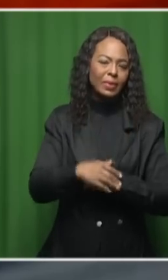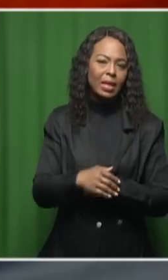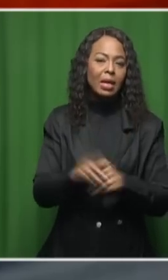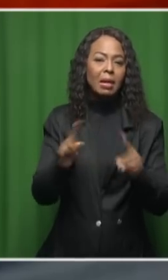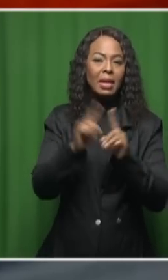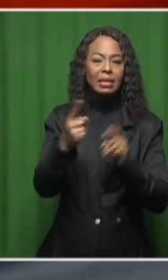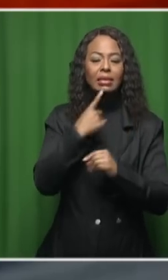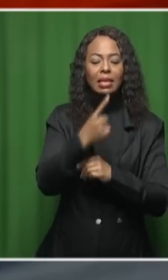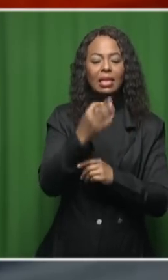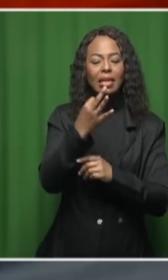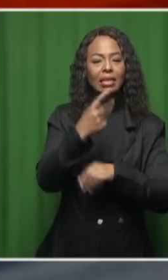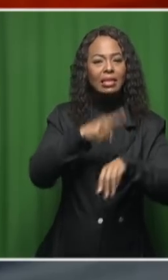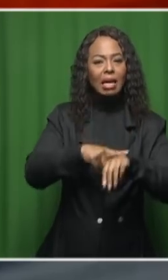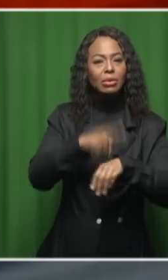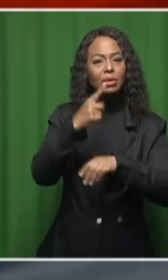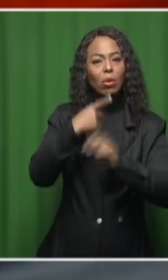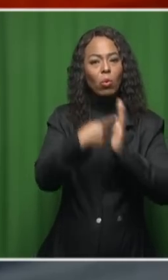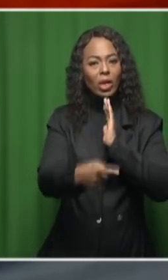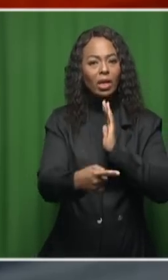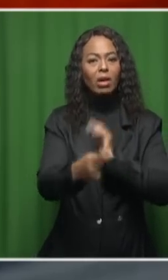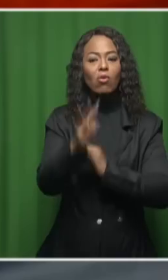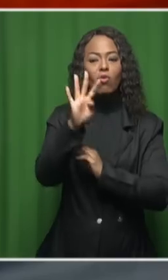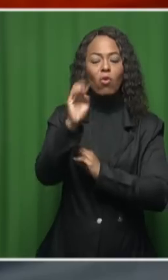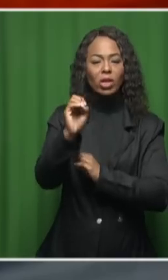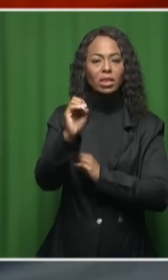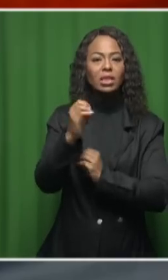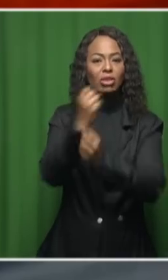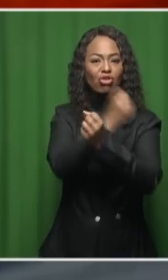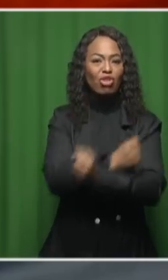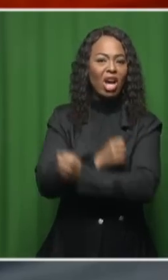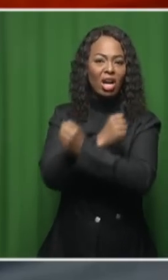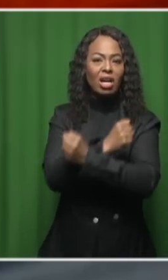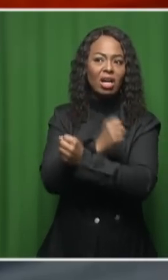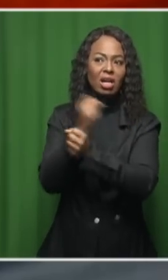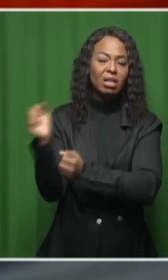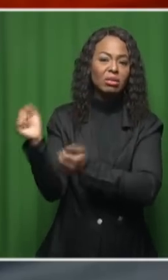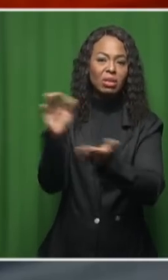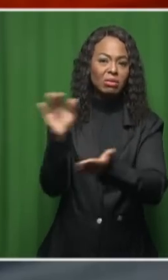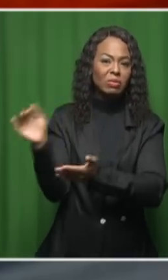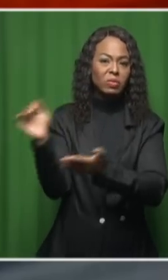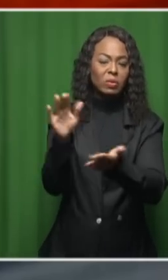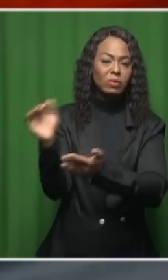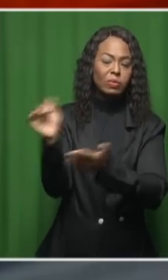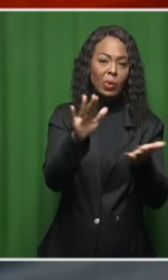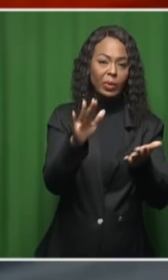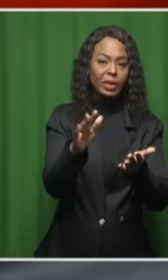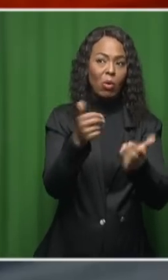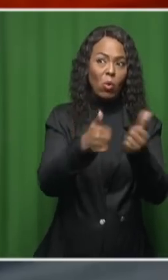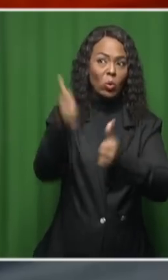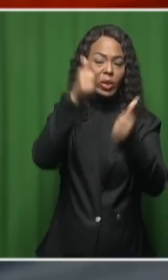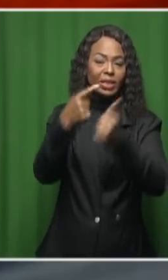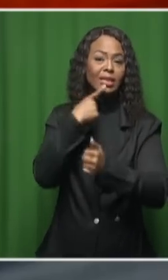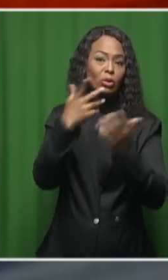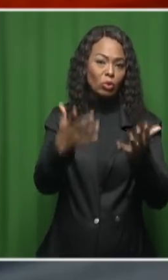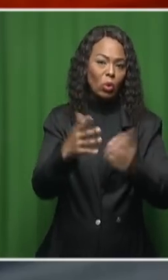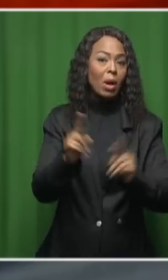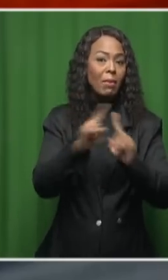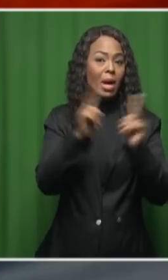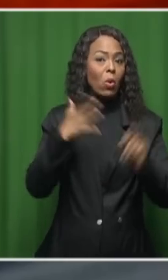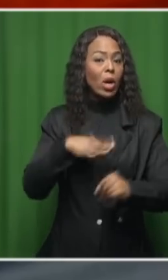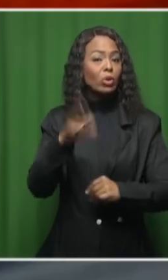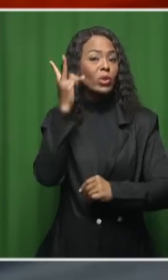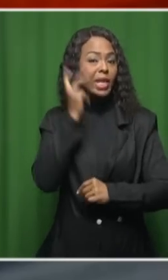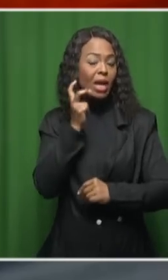settlements, 3 times a week, 40 water trucks to formal areas in Region 2. So that's what authorities are saying, but we would love to hear from you